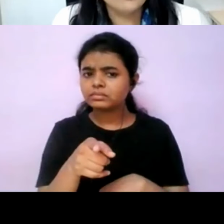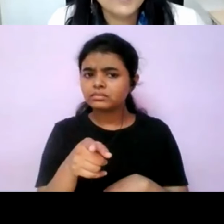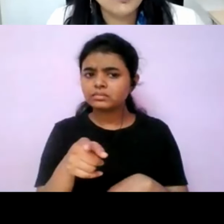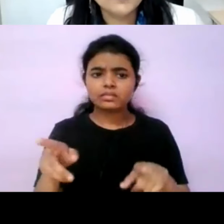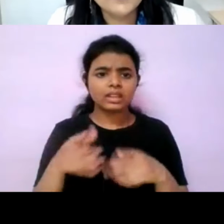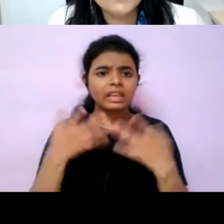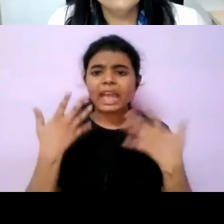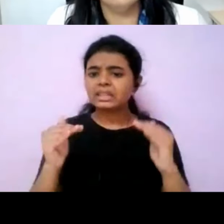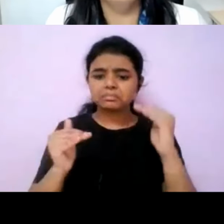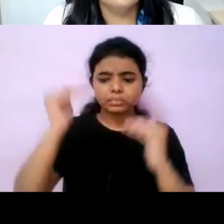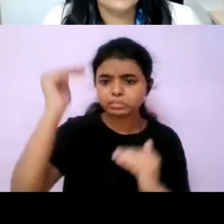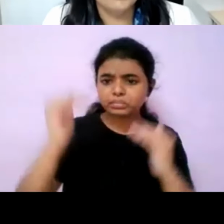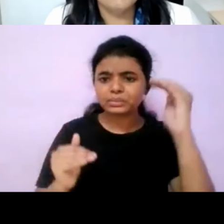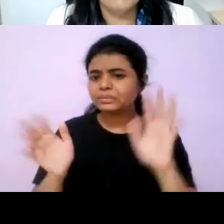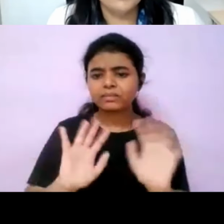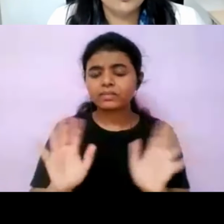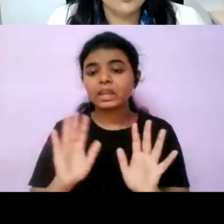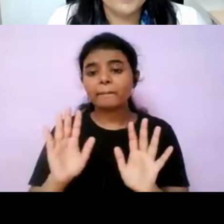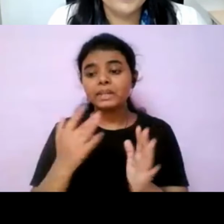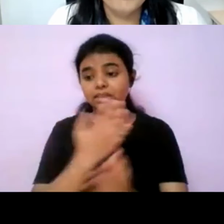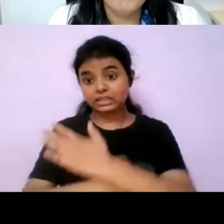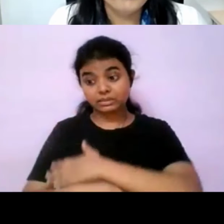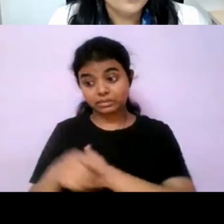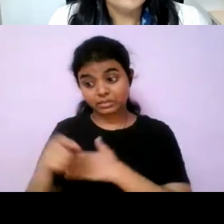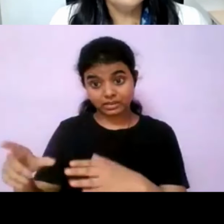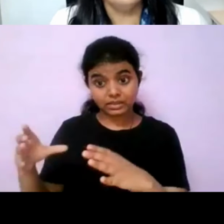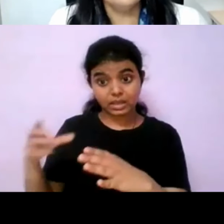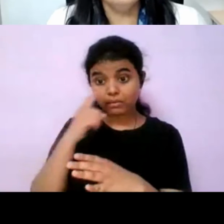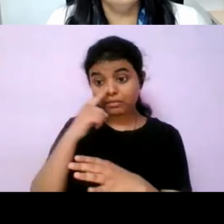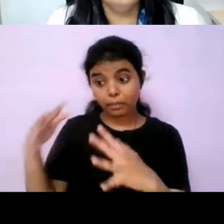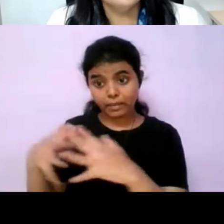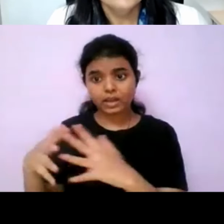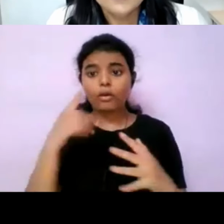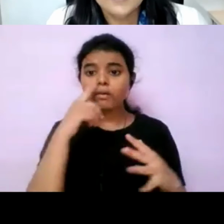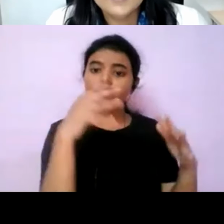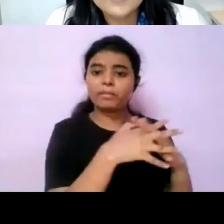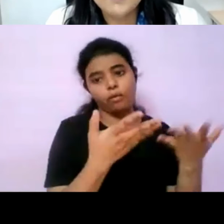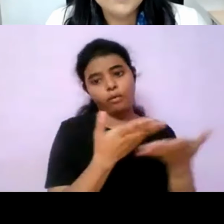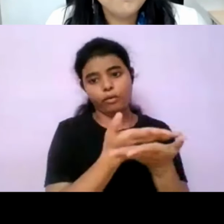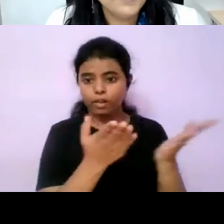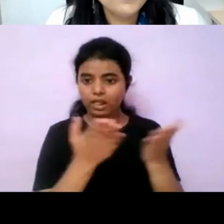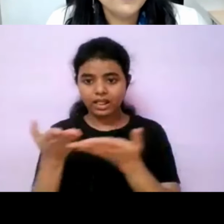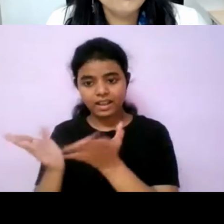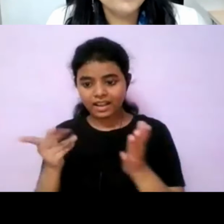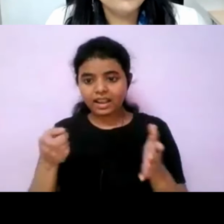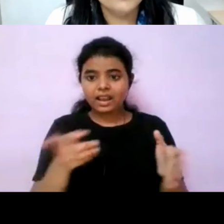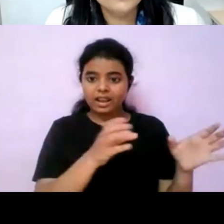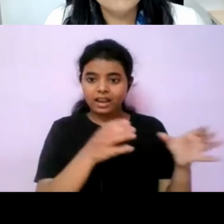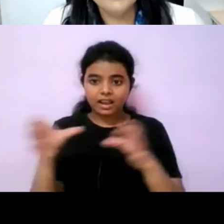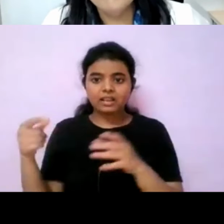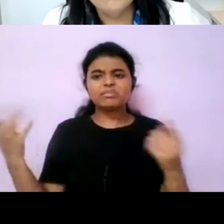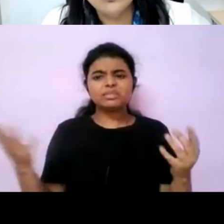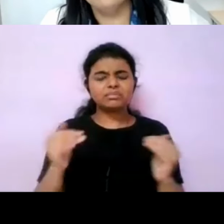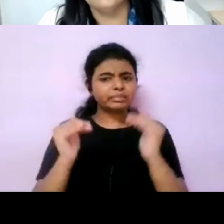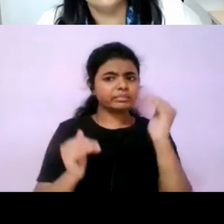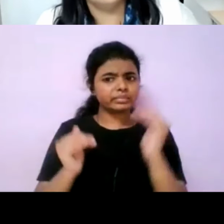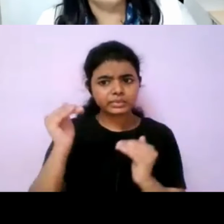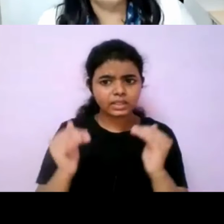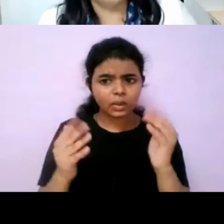of superiority that non-disabled women occupy. And they argued that disabled men have had relatively